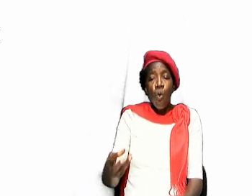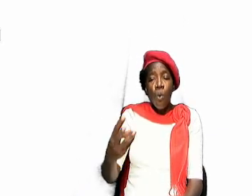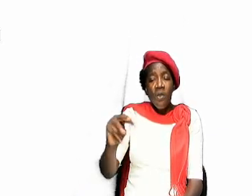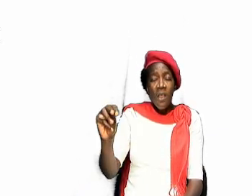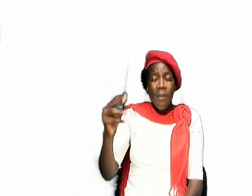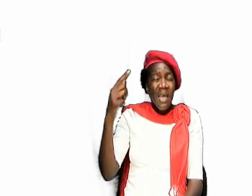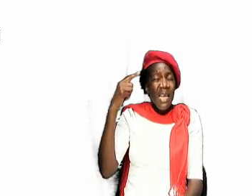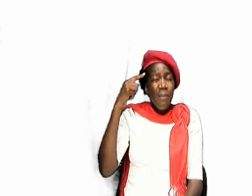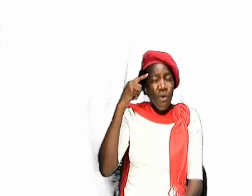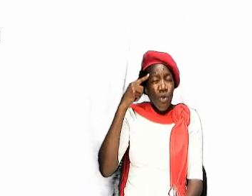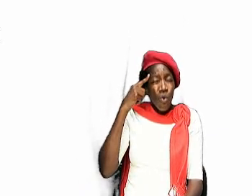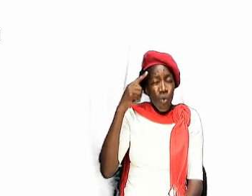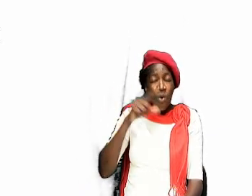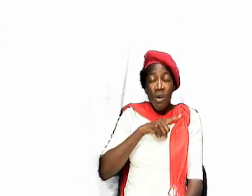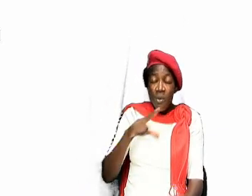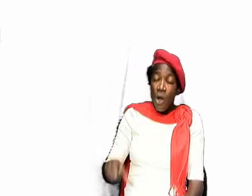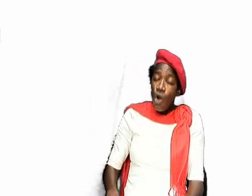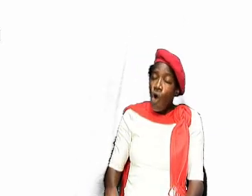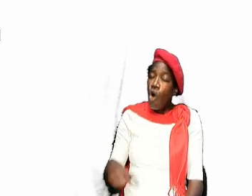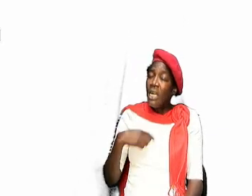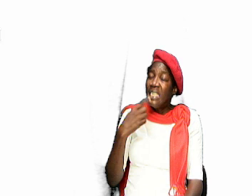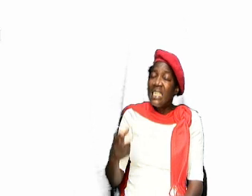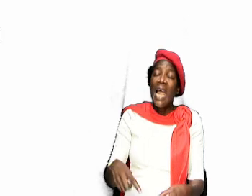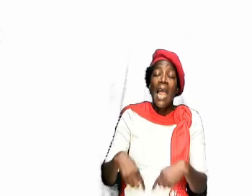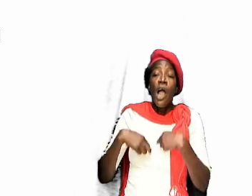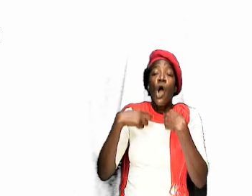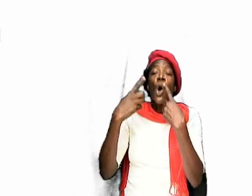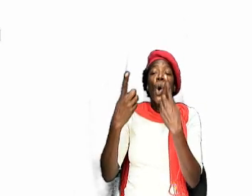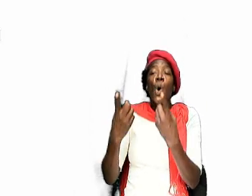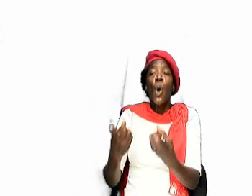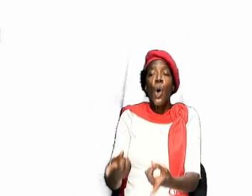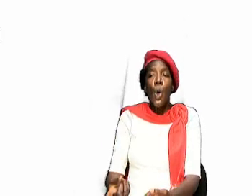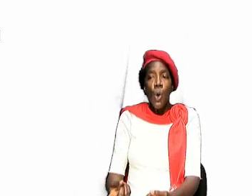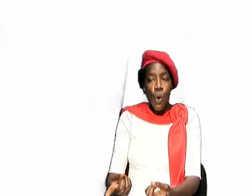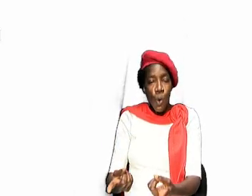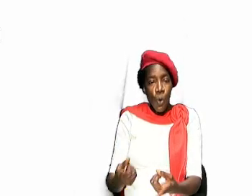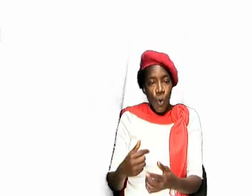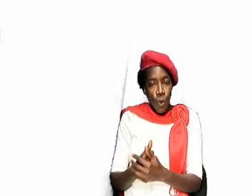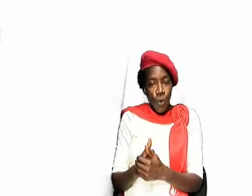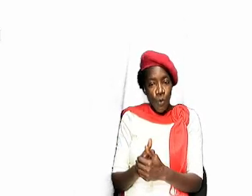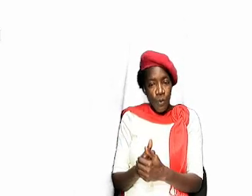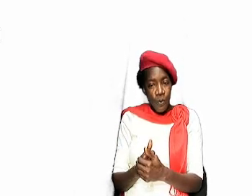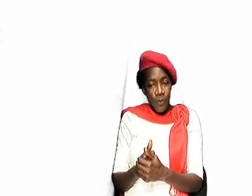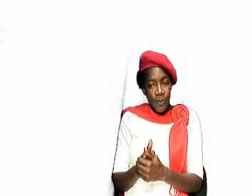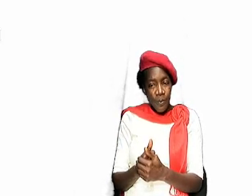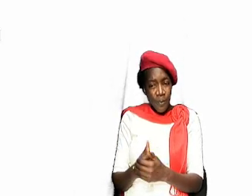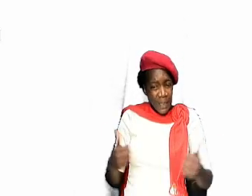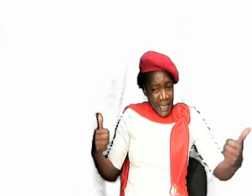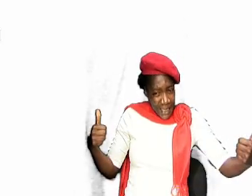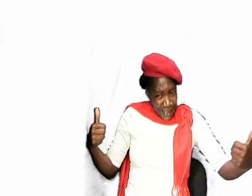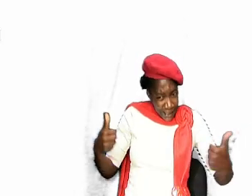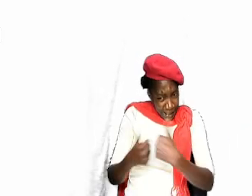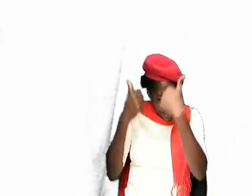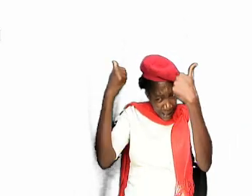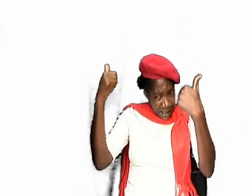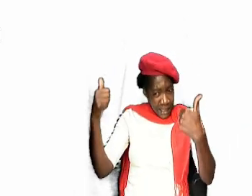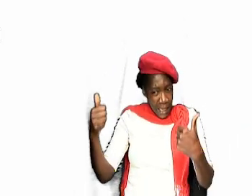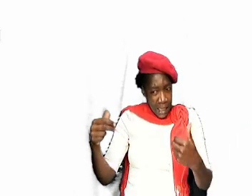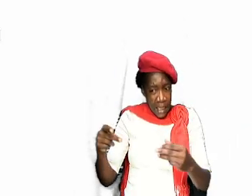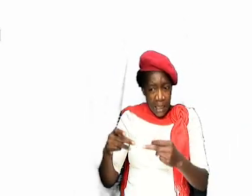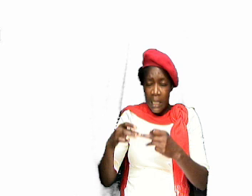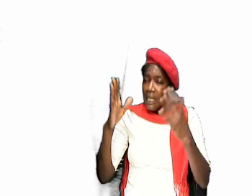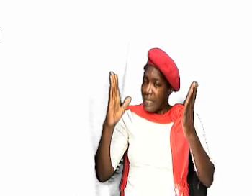the Lord that says, go down and attack the Philistine and save Keilah. The